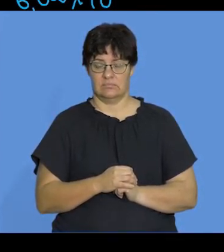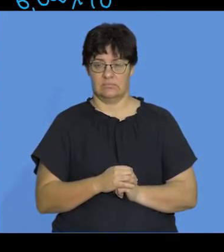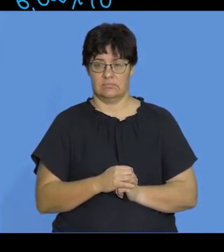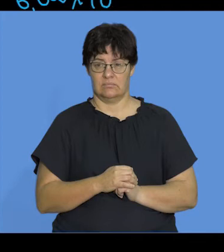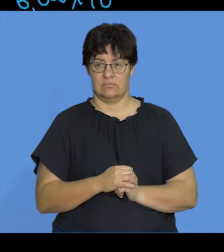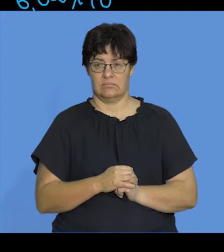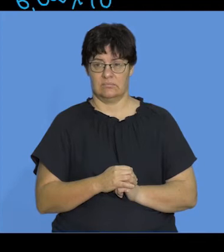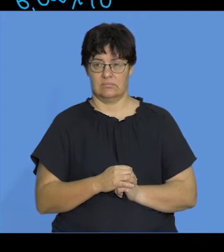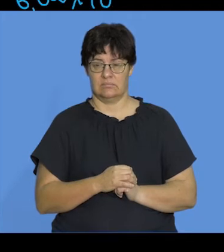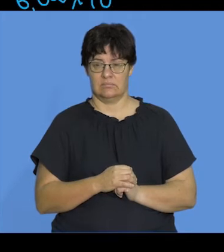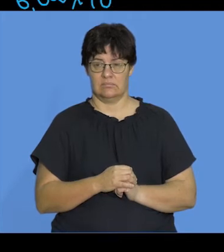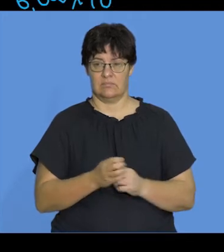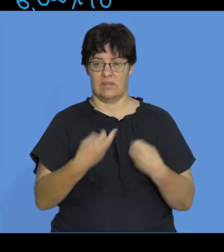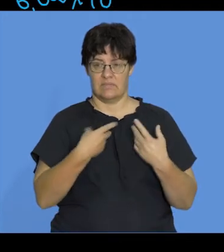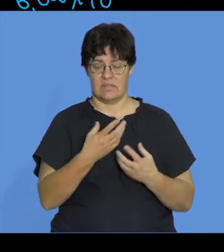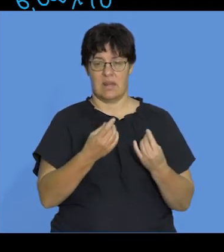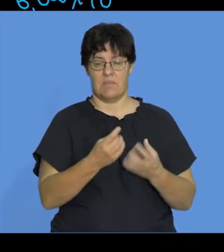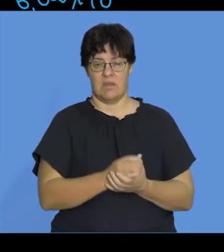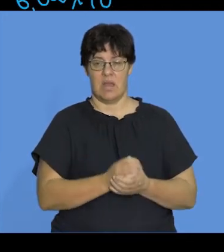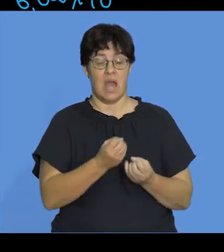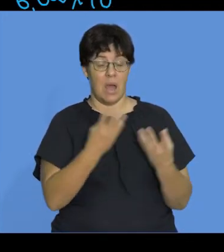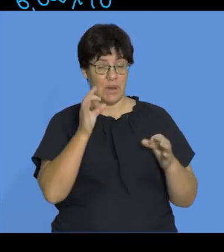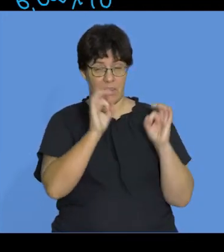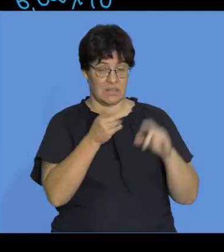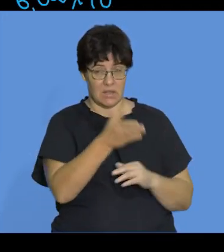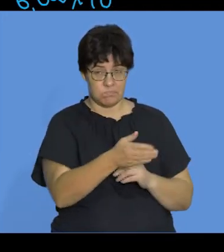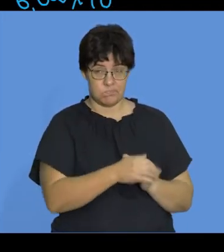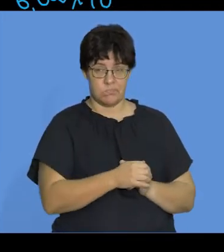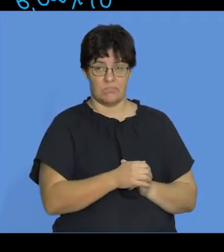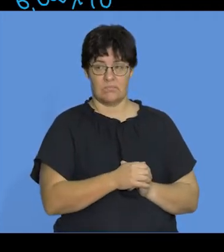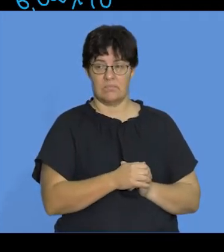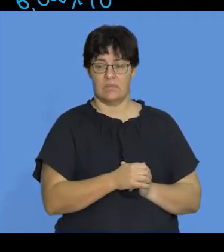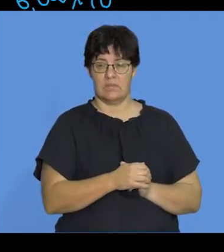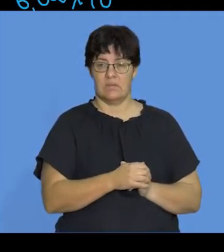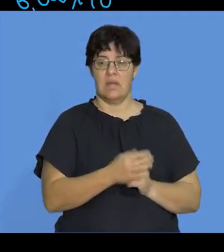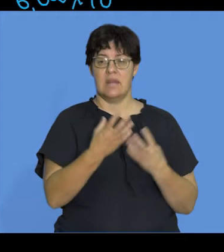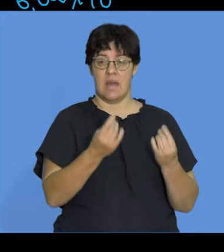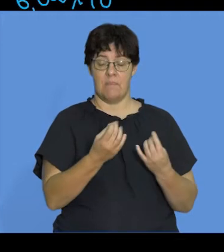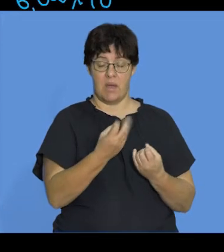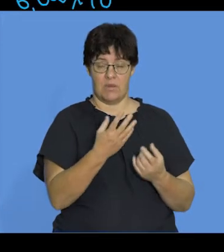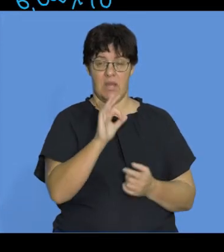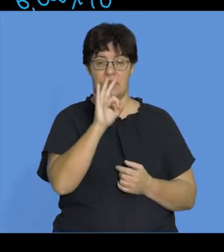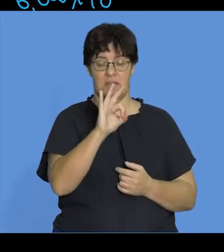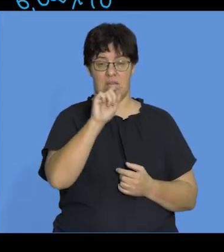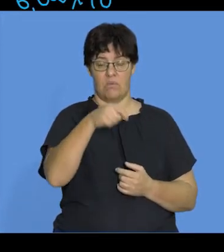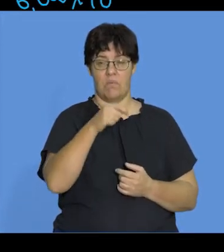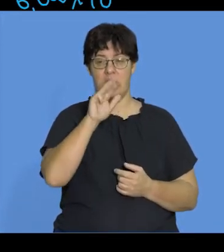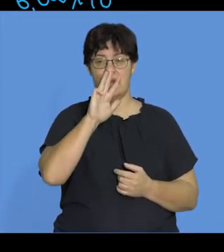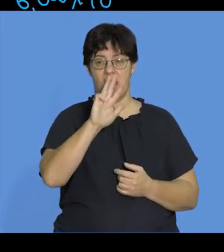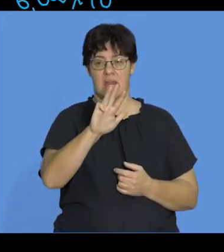okay, right? Then this gives us the number. So how many particles are there? So that number is